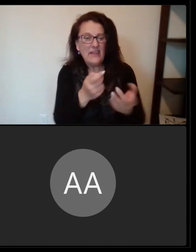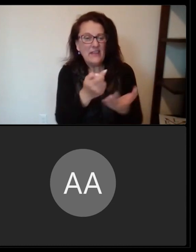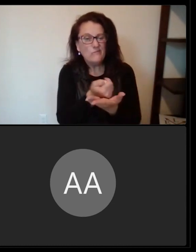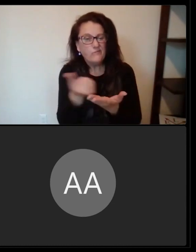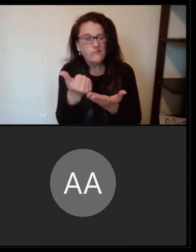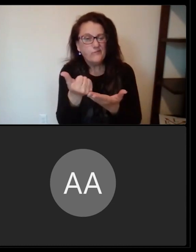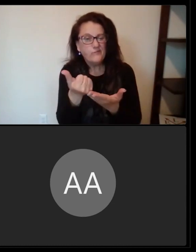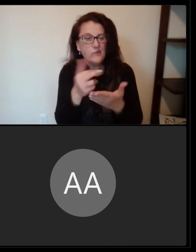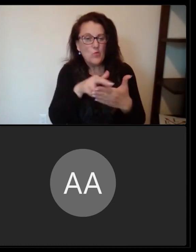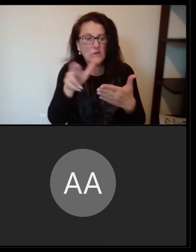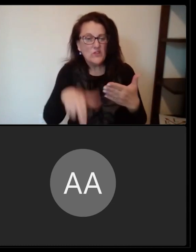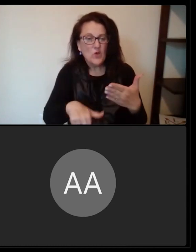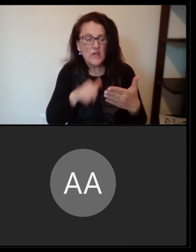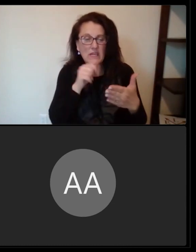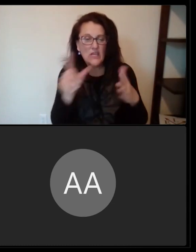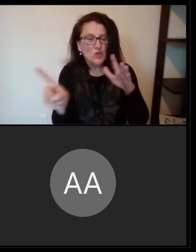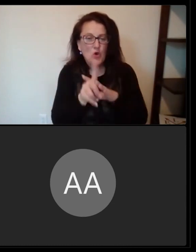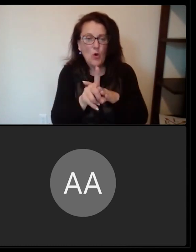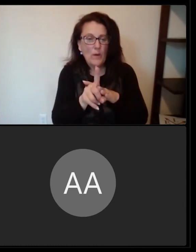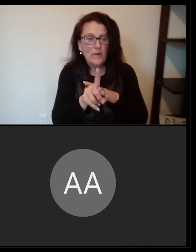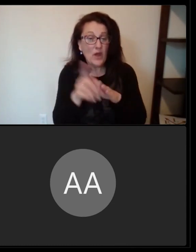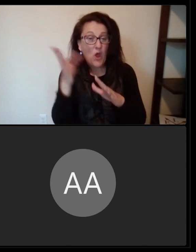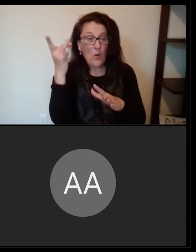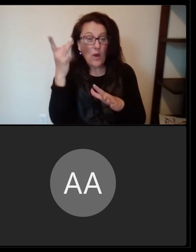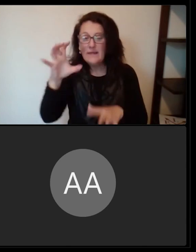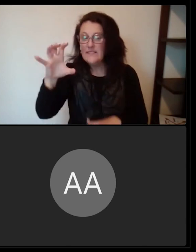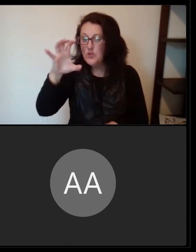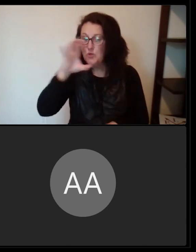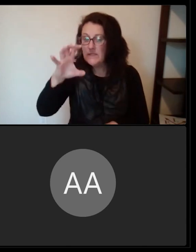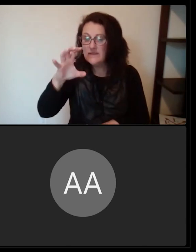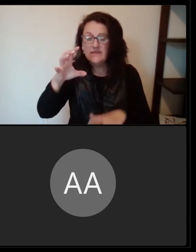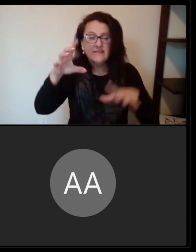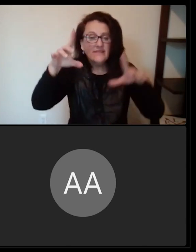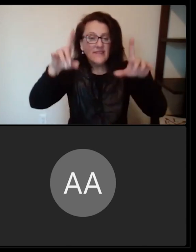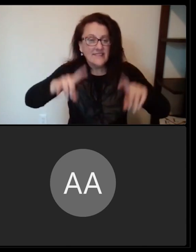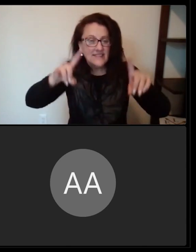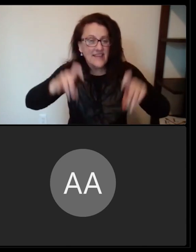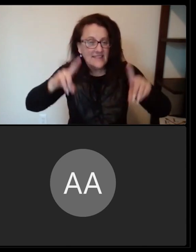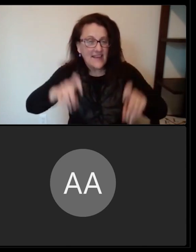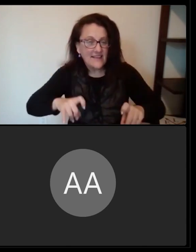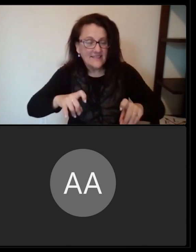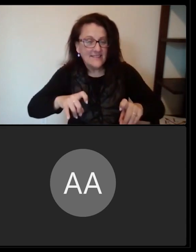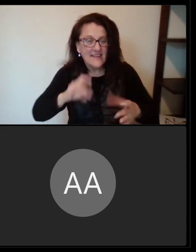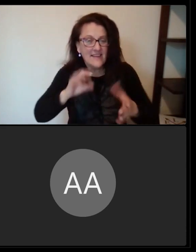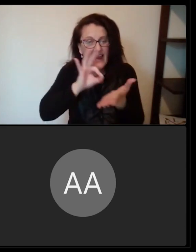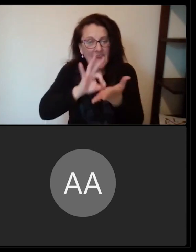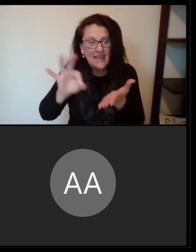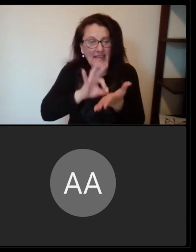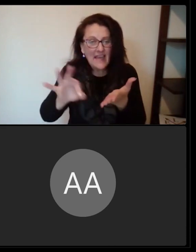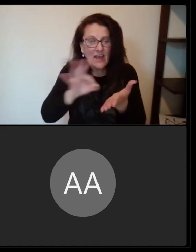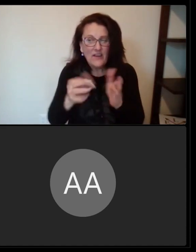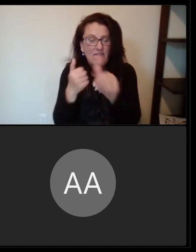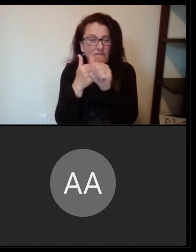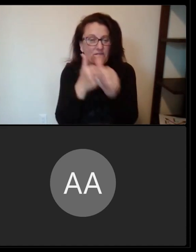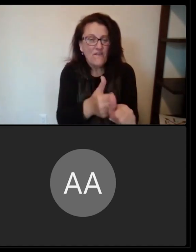that they are not showing up on election day because they are strictly test ballots going through to confirm that it is counting the ballot correctly.